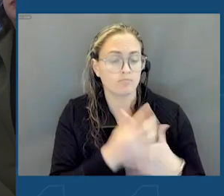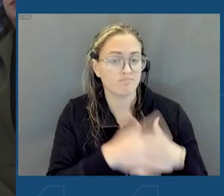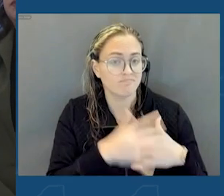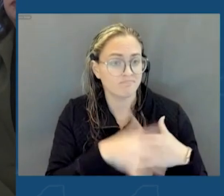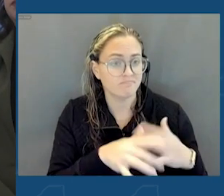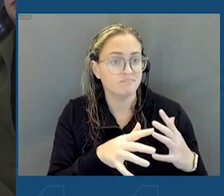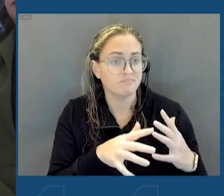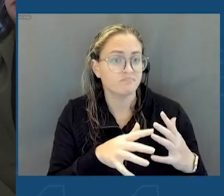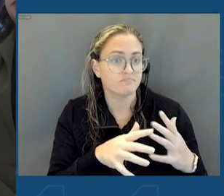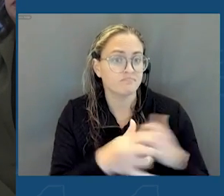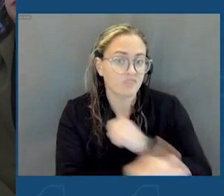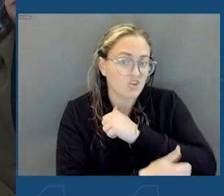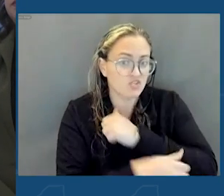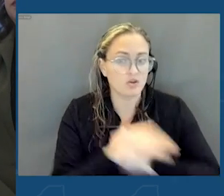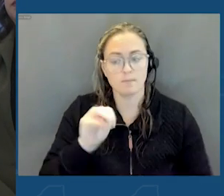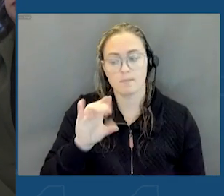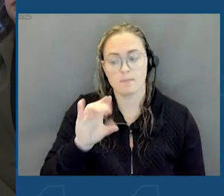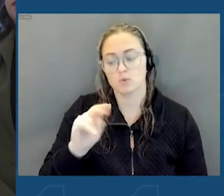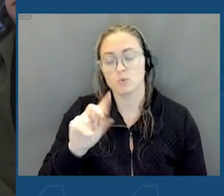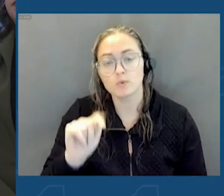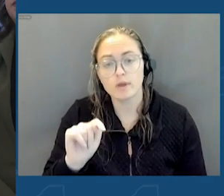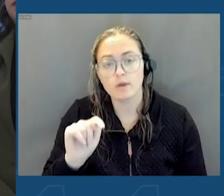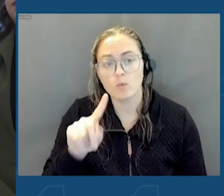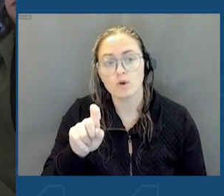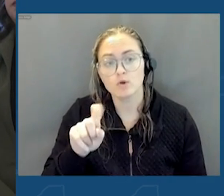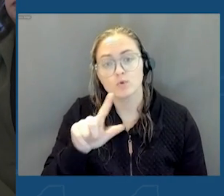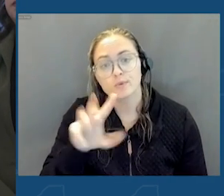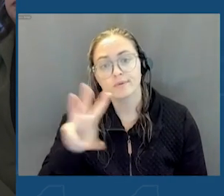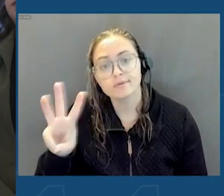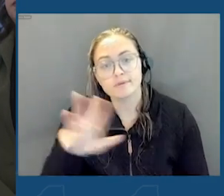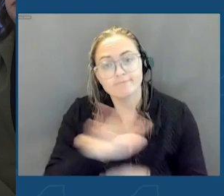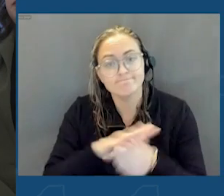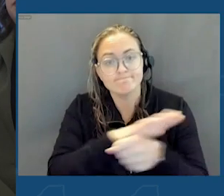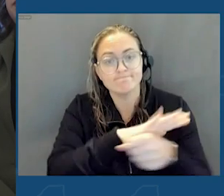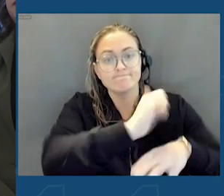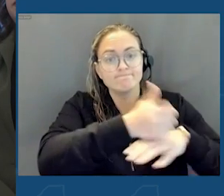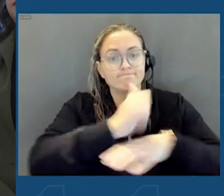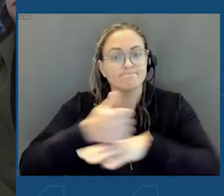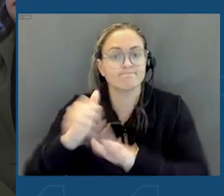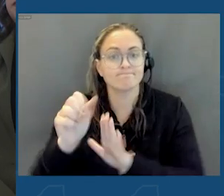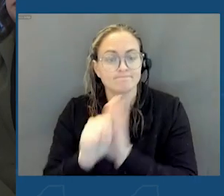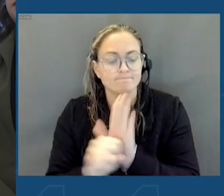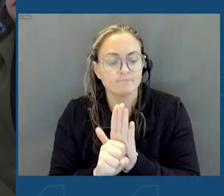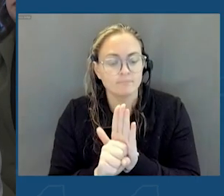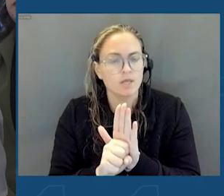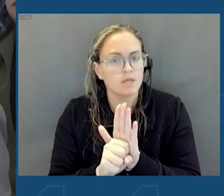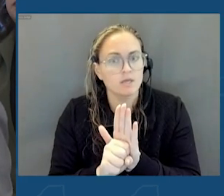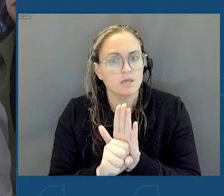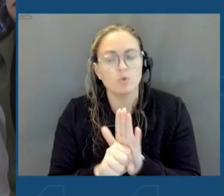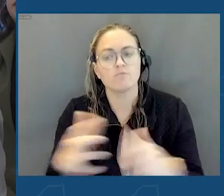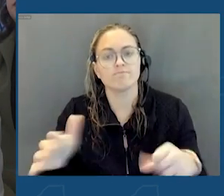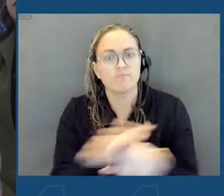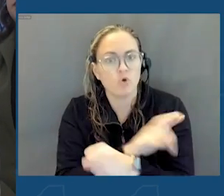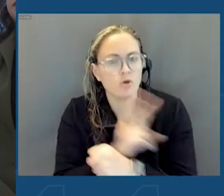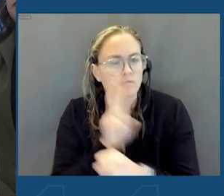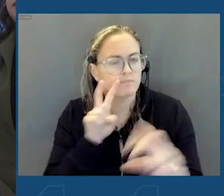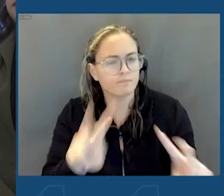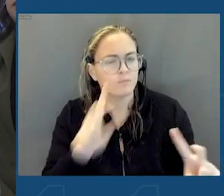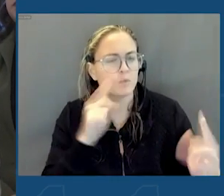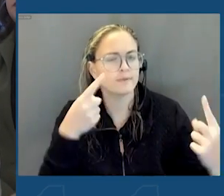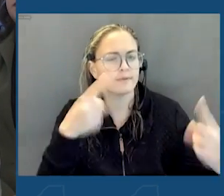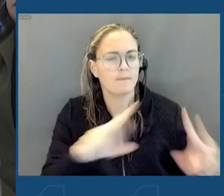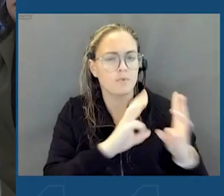That's the Mesonet program, which has over 126 stations around the state. That gives us an unparalleled view into the weather